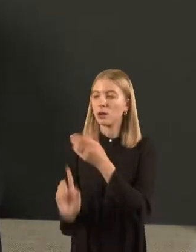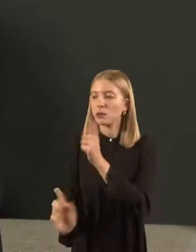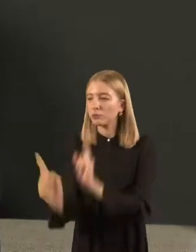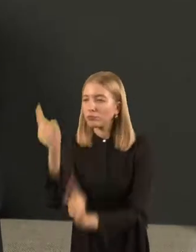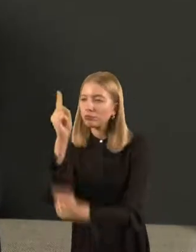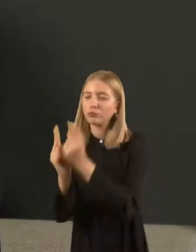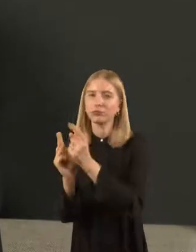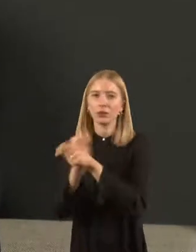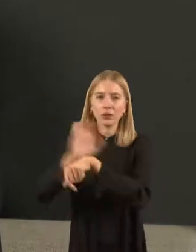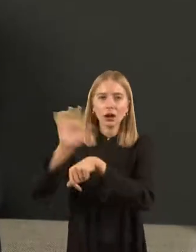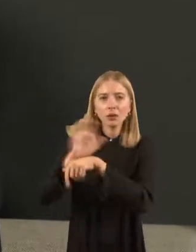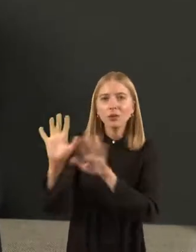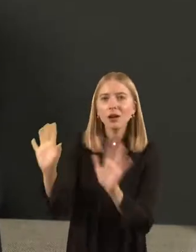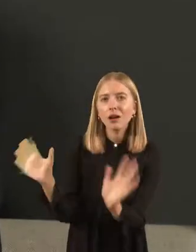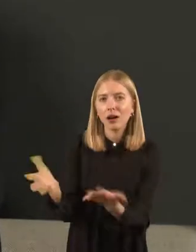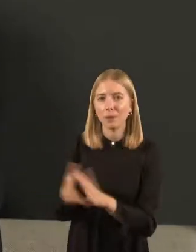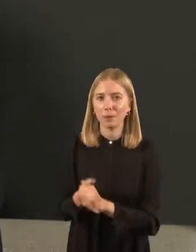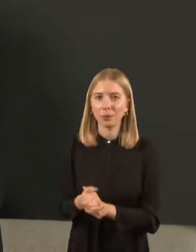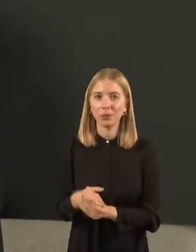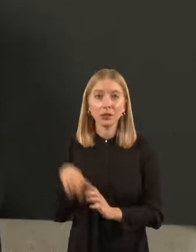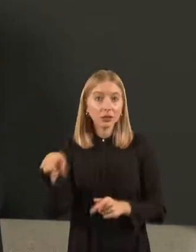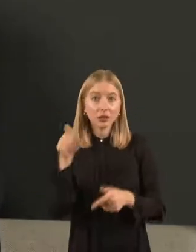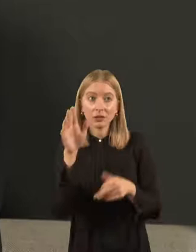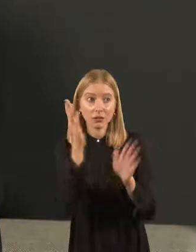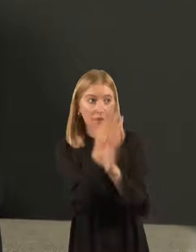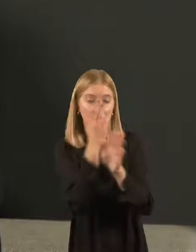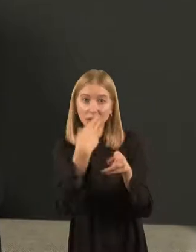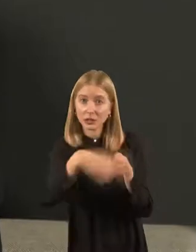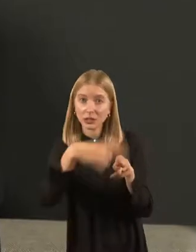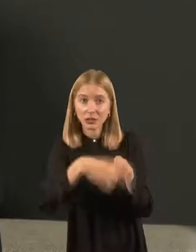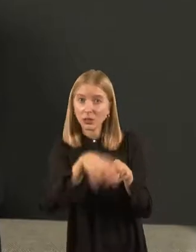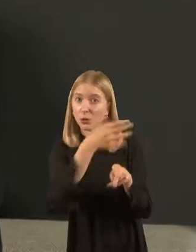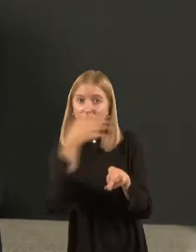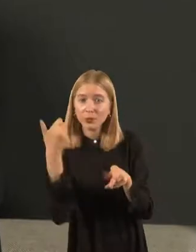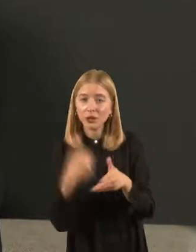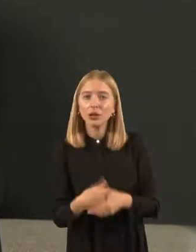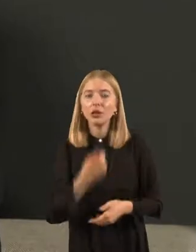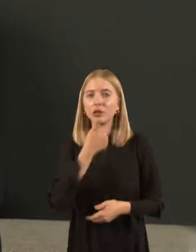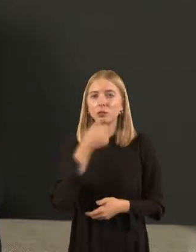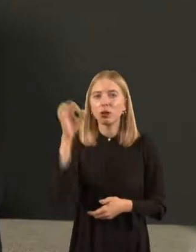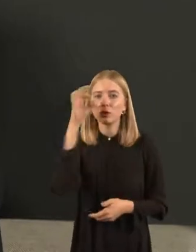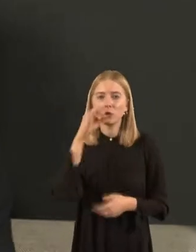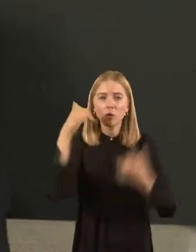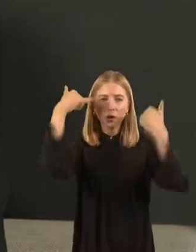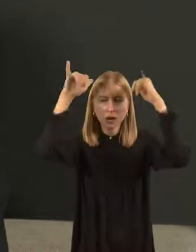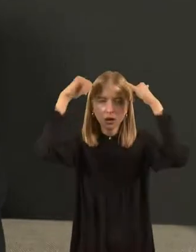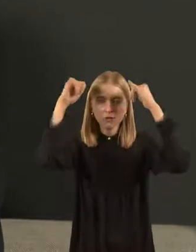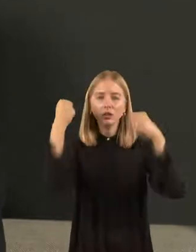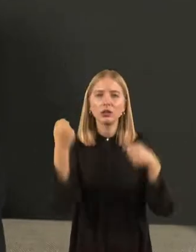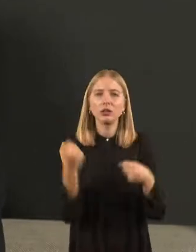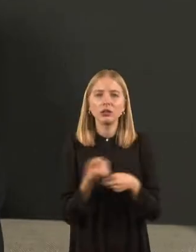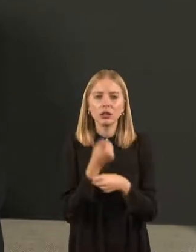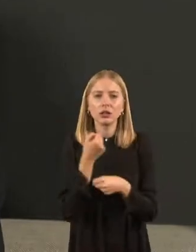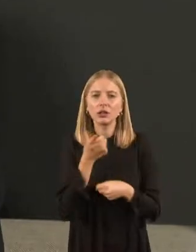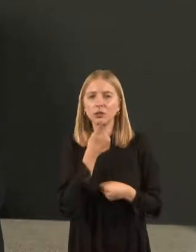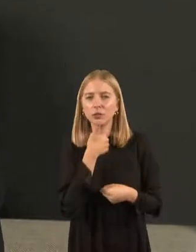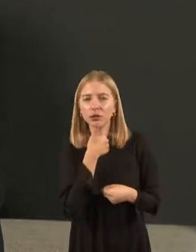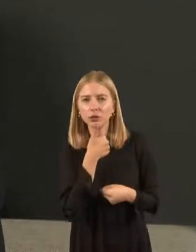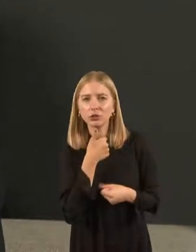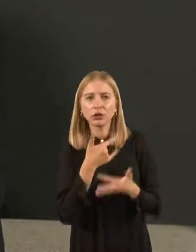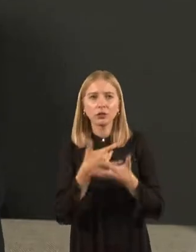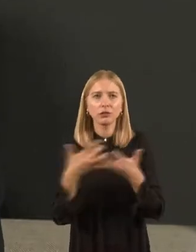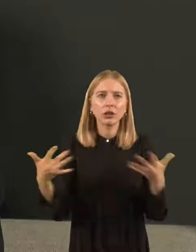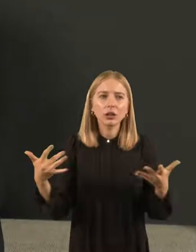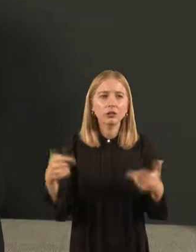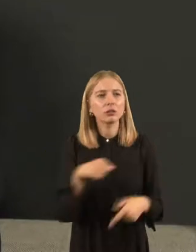have the aim of producing food without any carbon footprint by 2030. So yes, we do